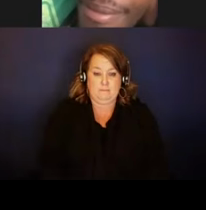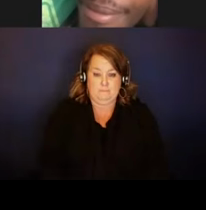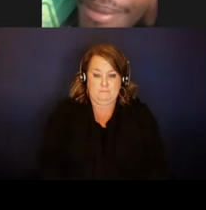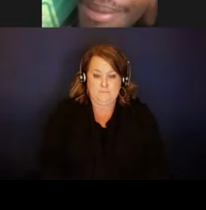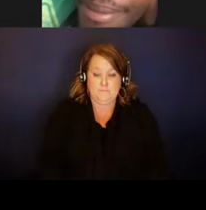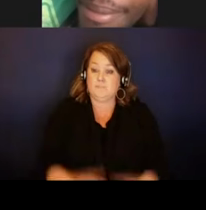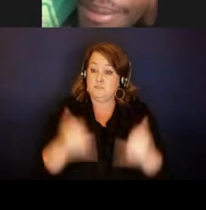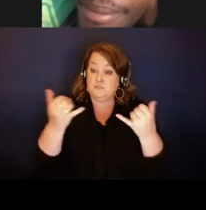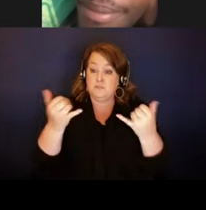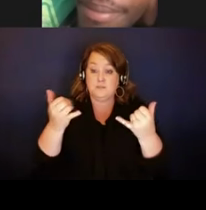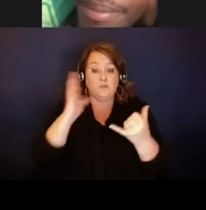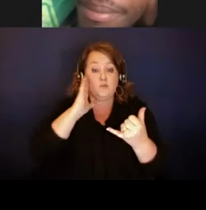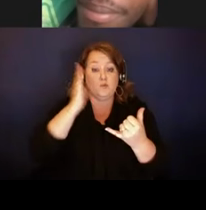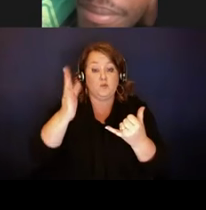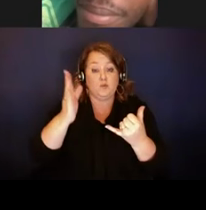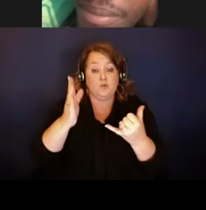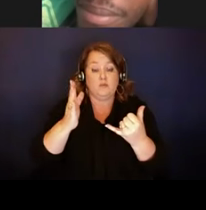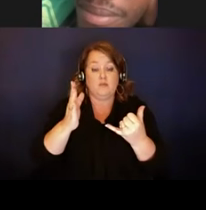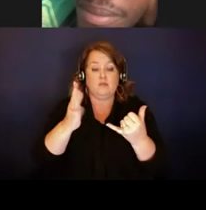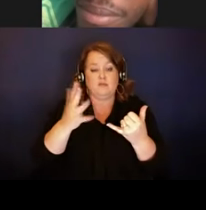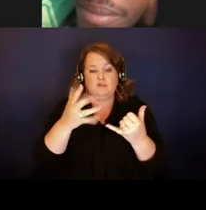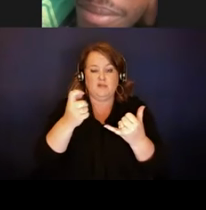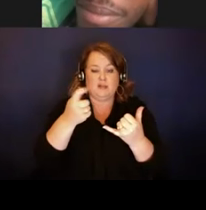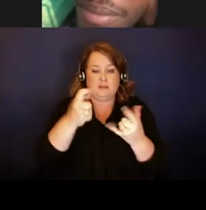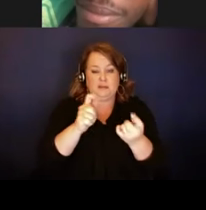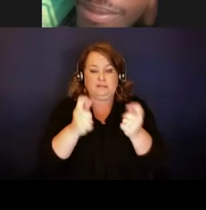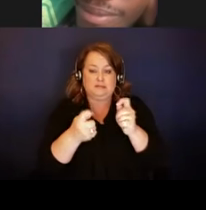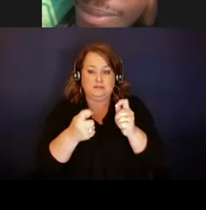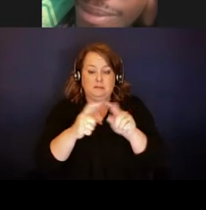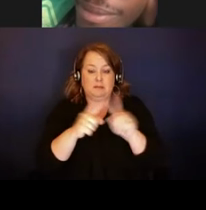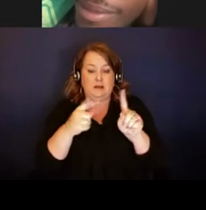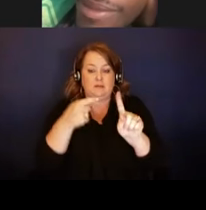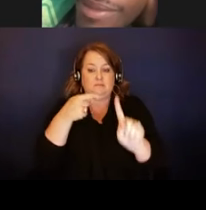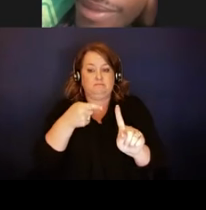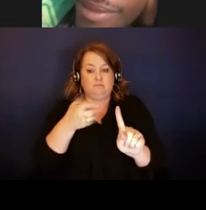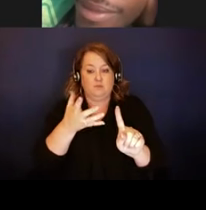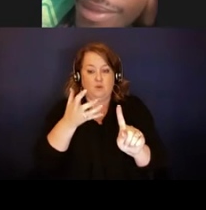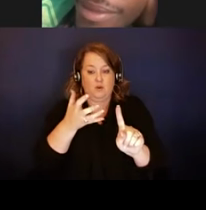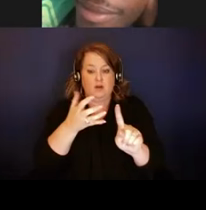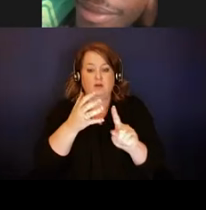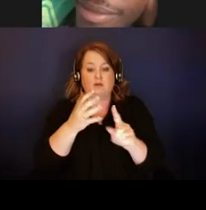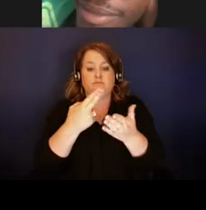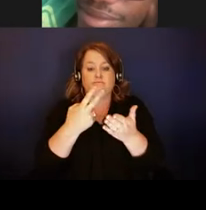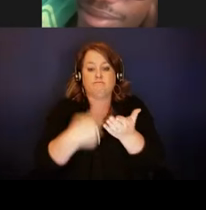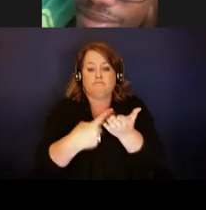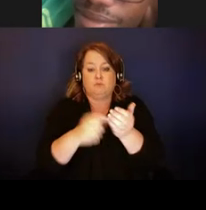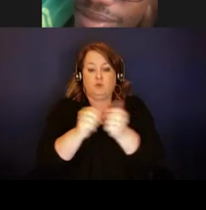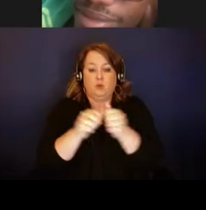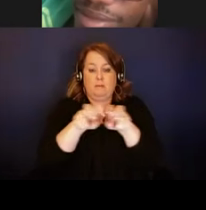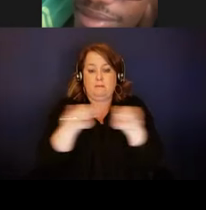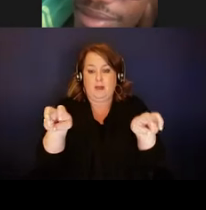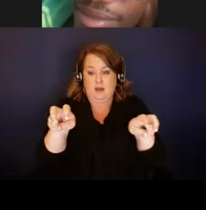So now we're going to shift gears a little bit and start with our panelist discussion. So all